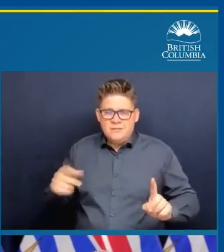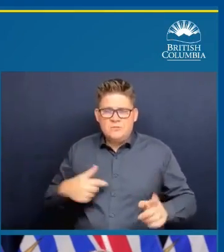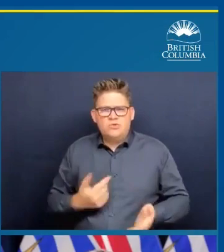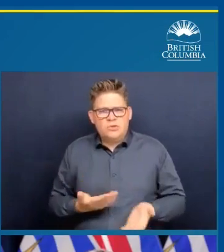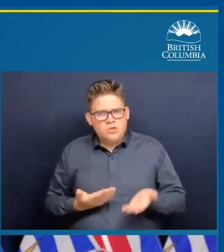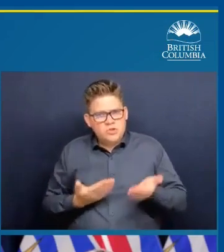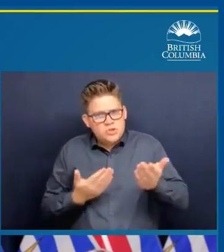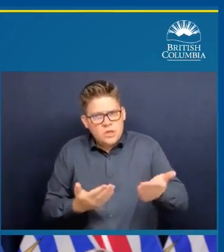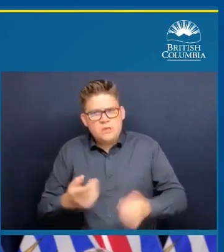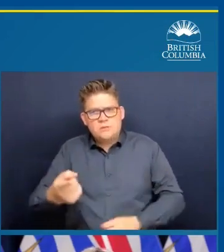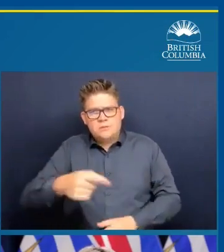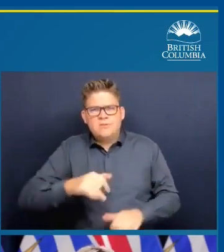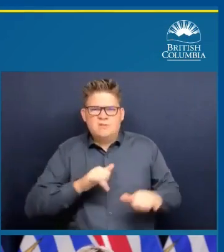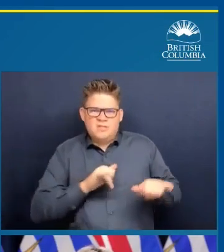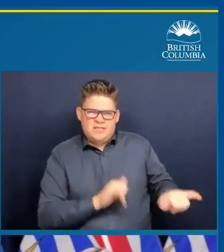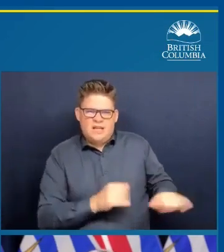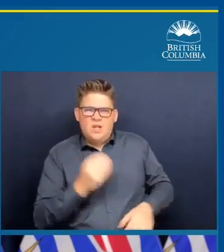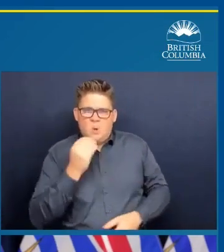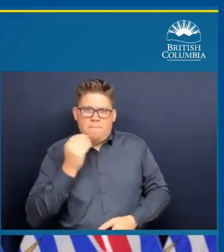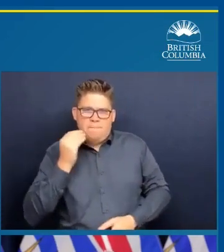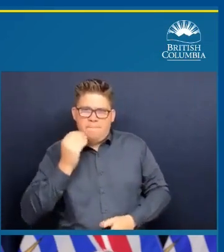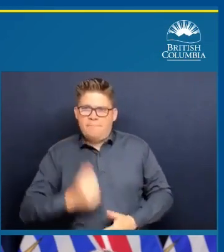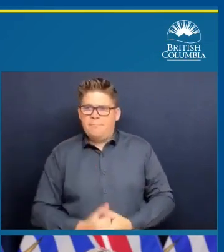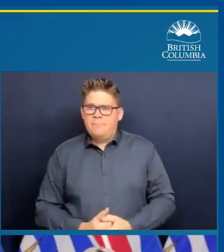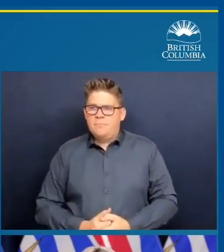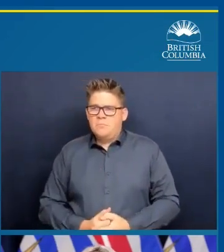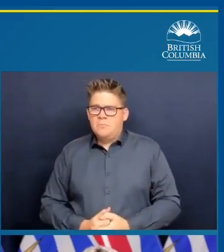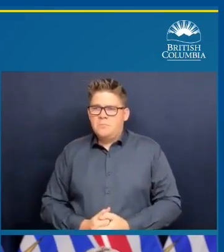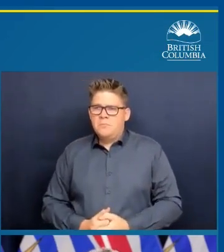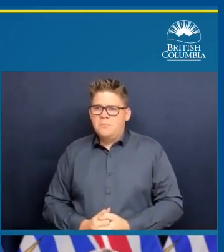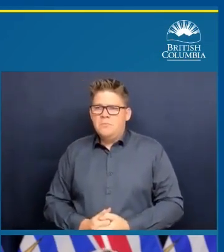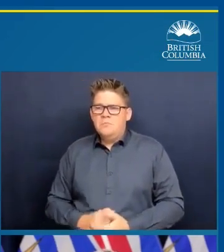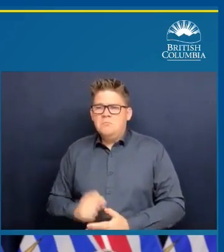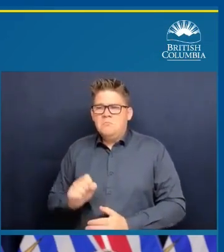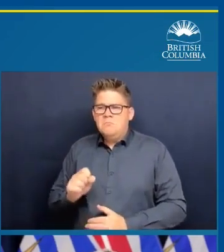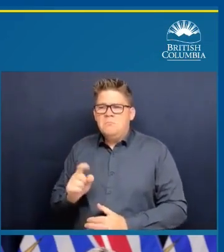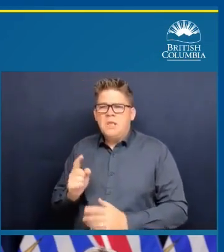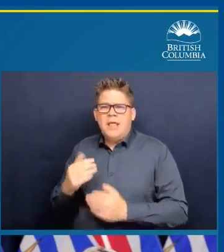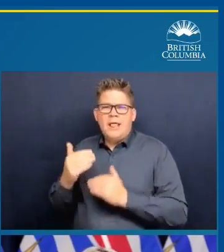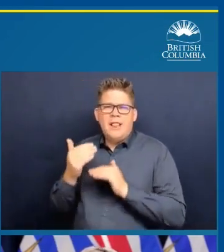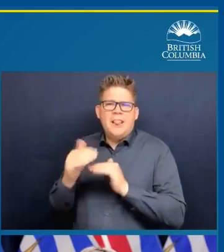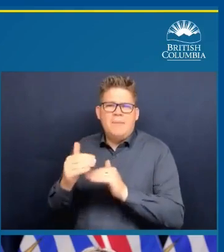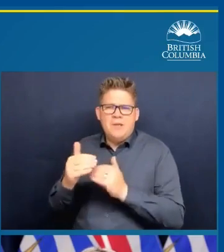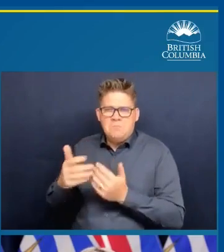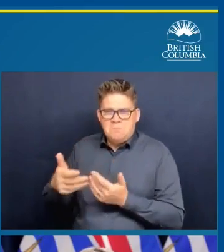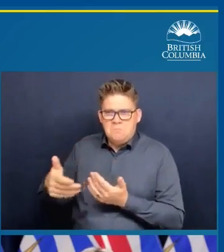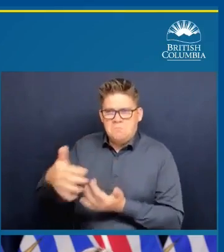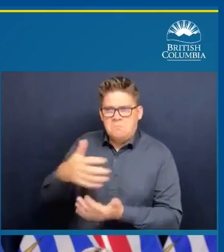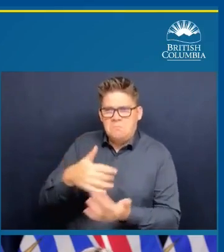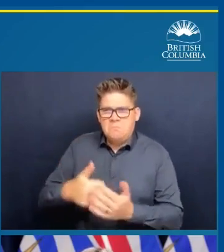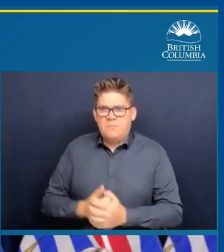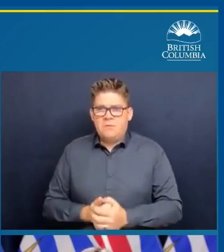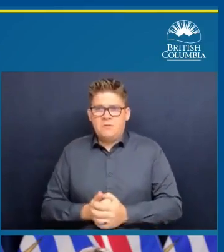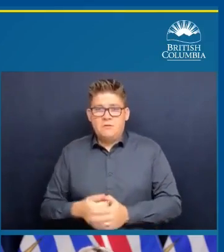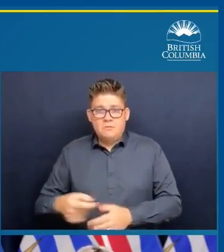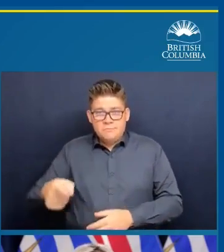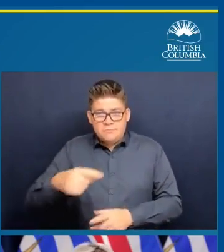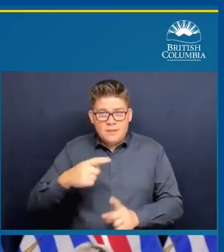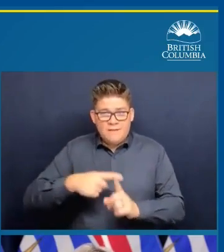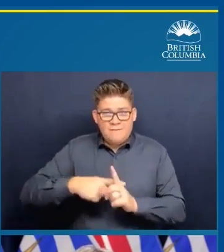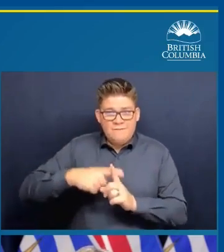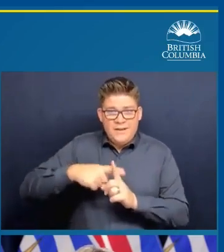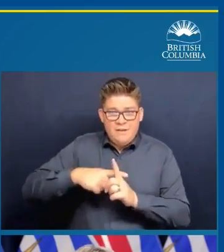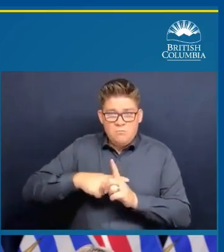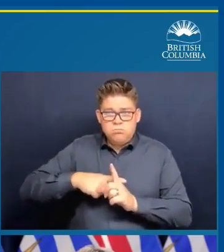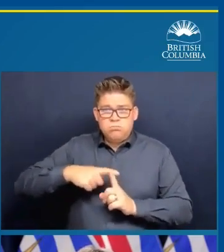to limit close contact with others until you no longer have a fever and you're well enough to participate in your usual daily activities.